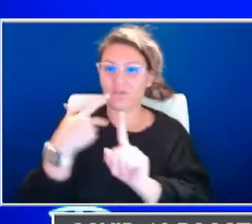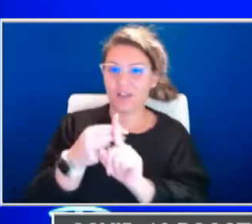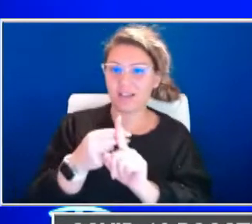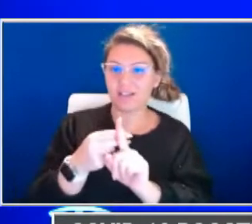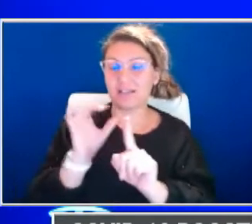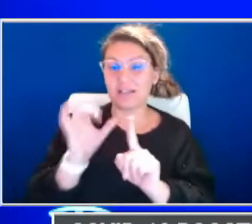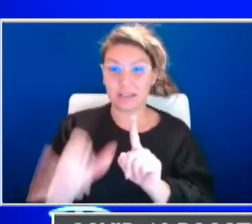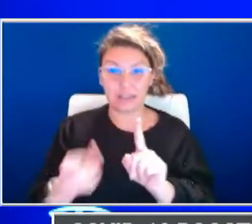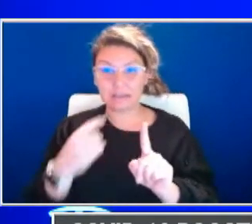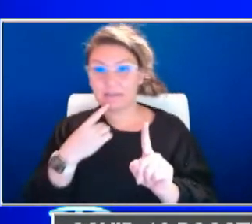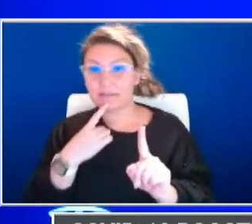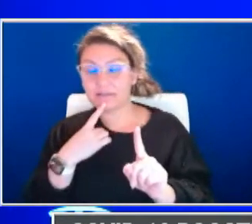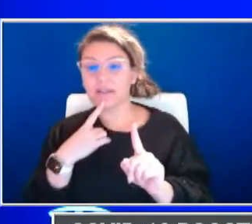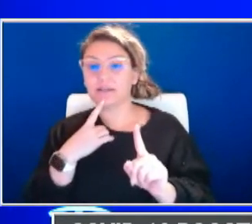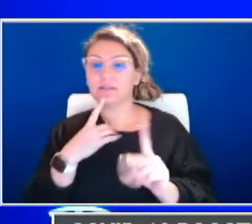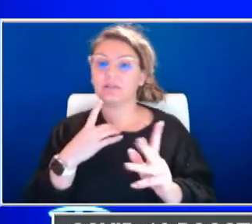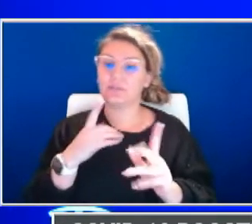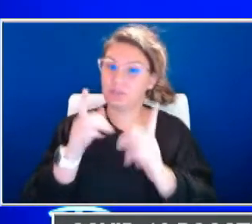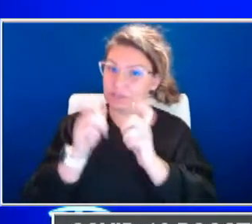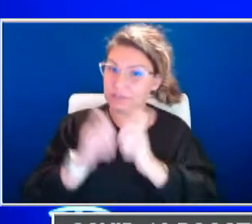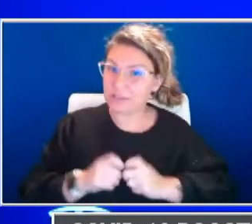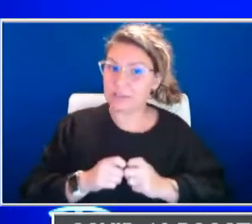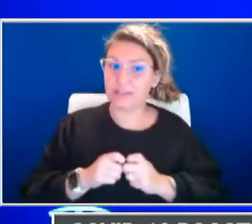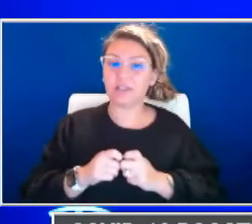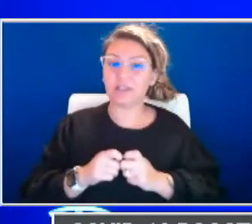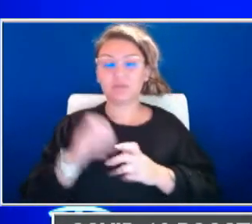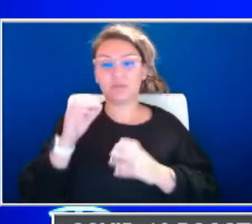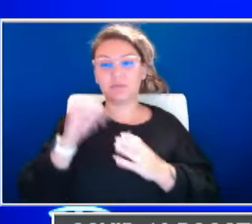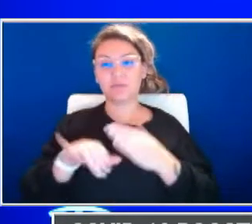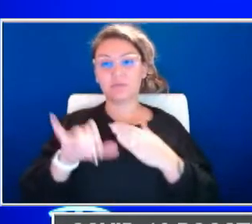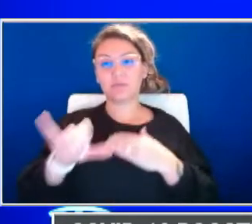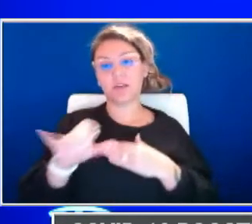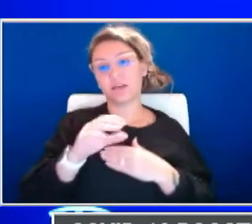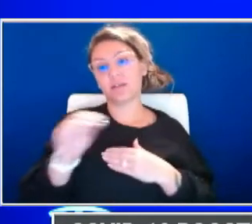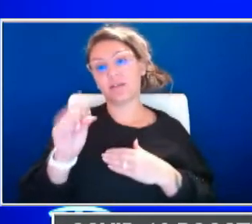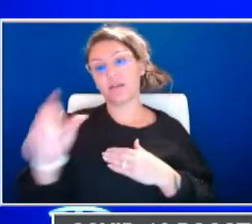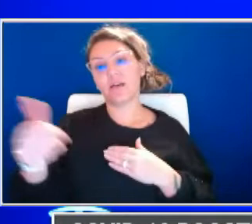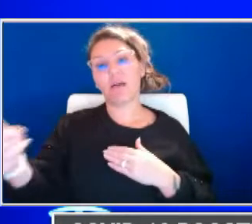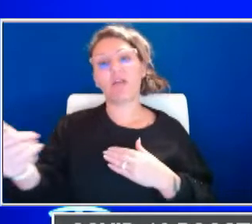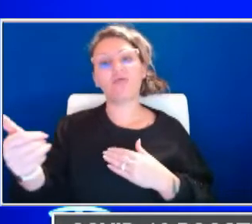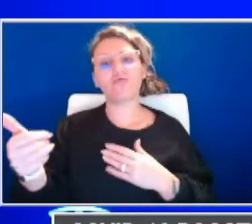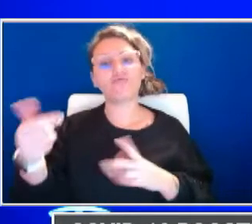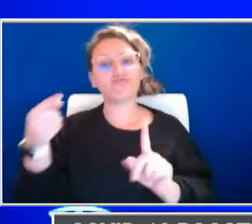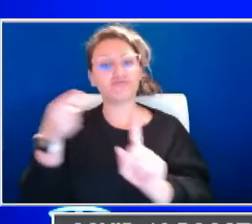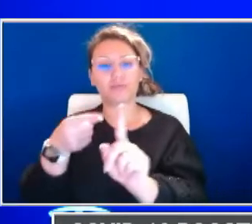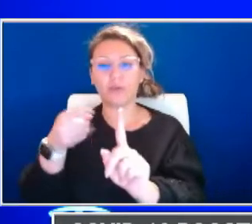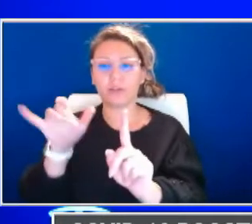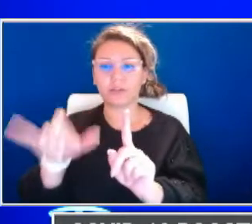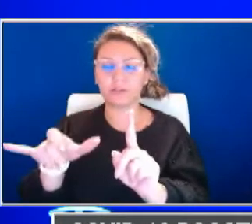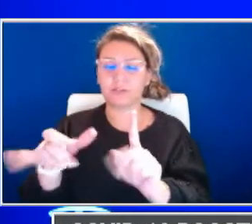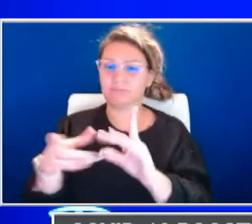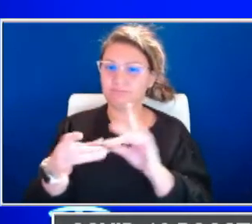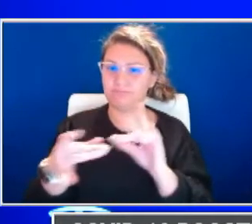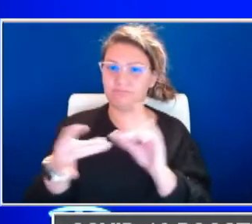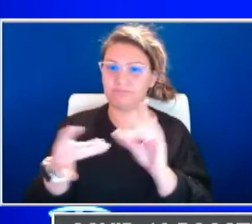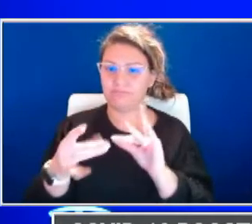there are details in there, and there are just other points that we need to make. Number one, right now